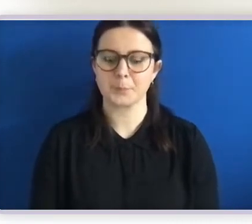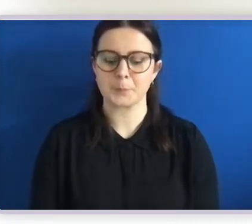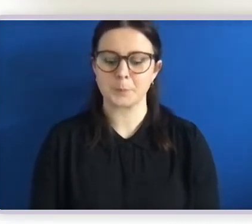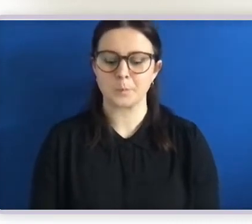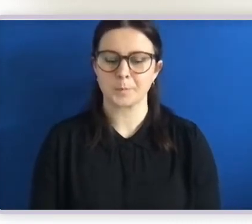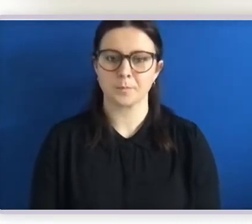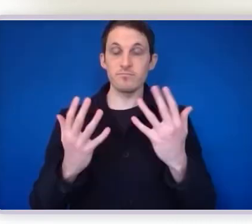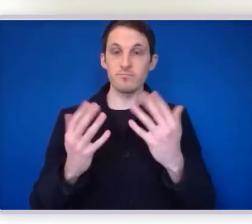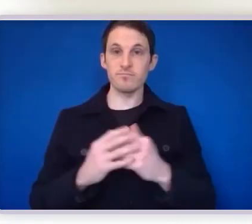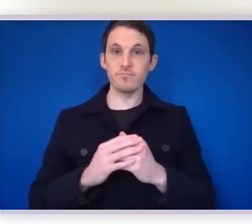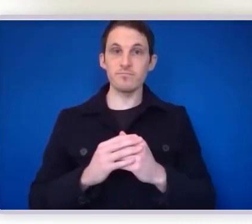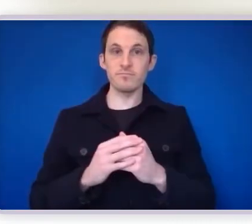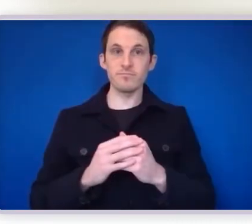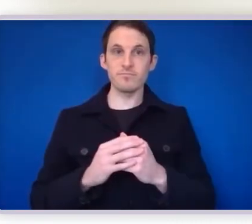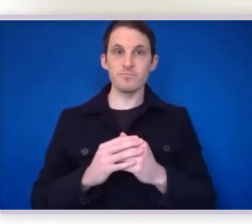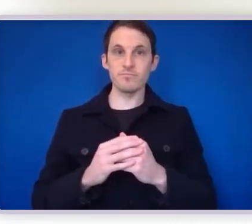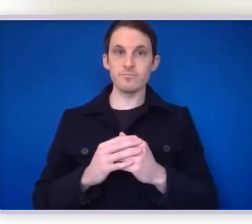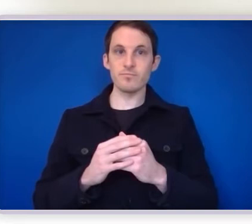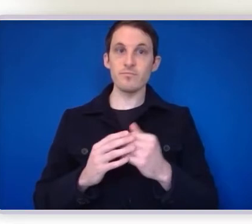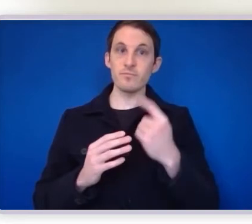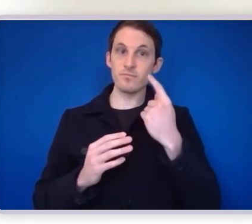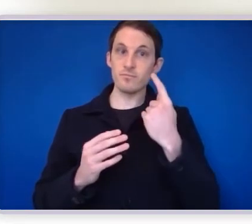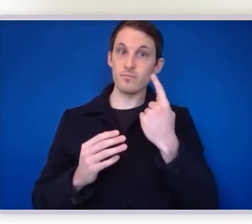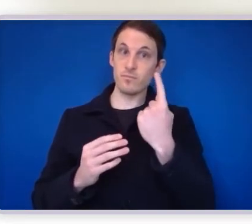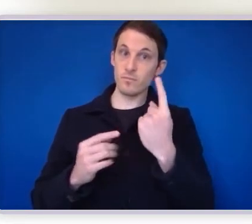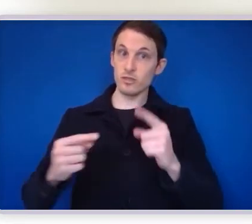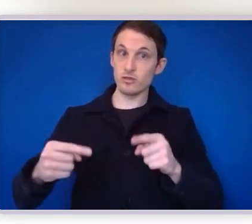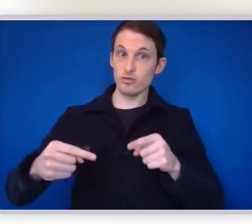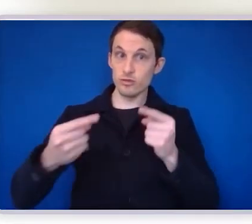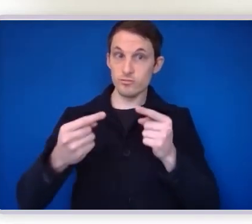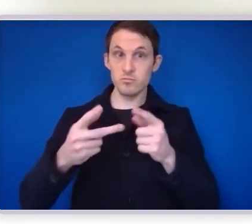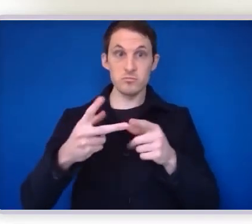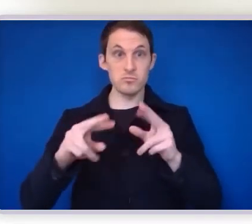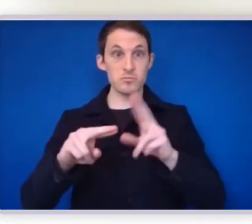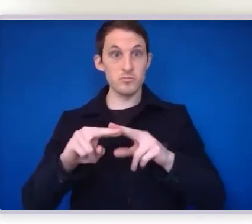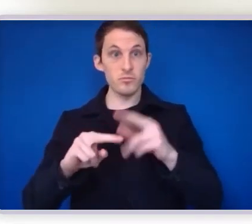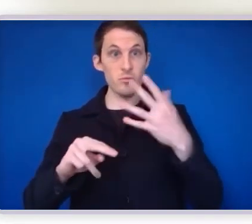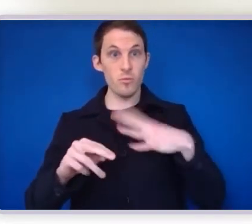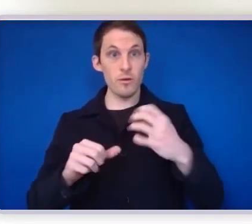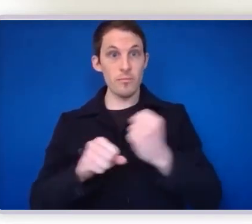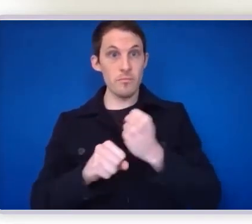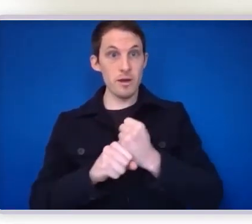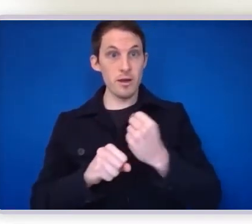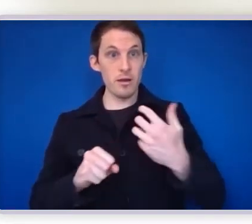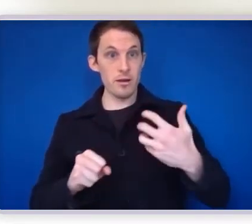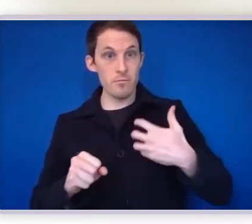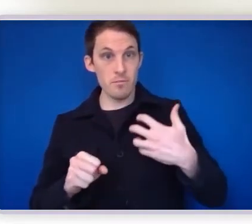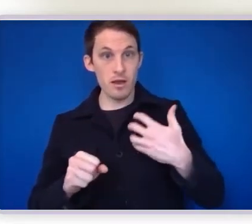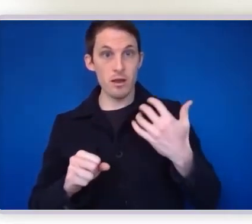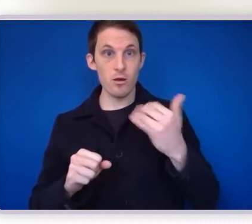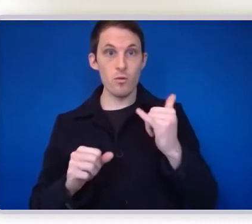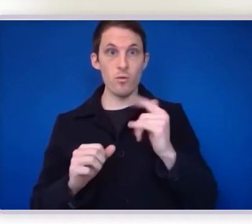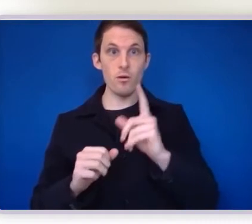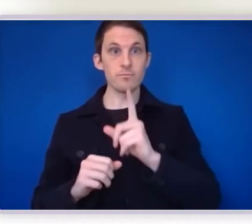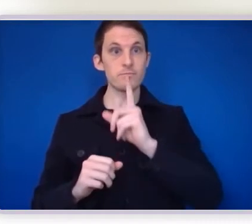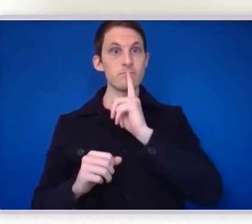challenge, if people want to make a complaint or a notification anonymously, that's a bit of a challenging thing for us. It's probably important